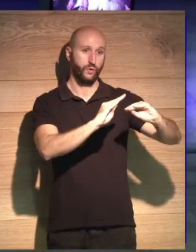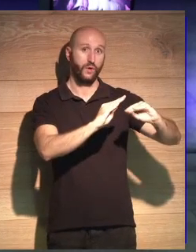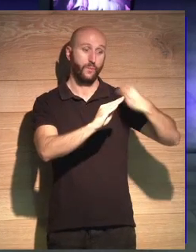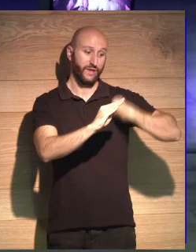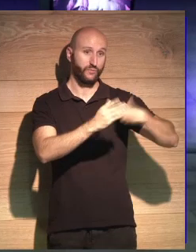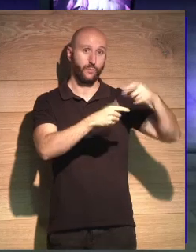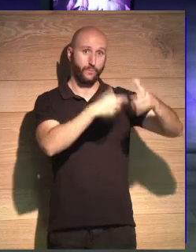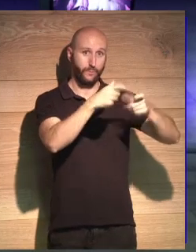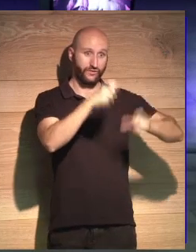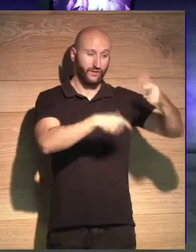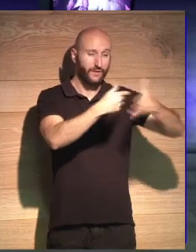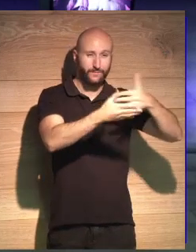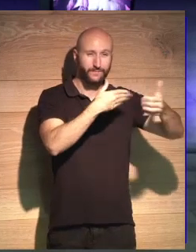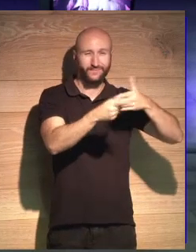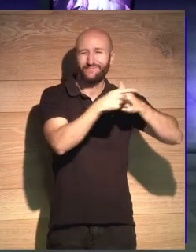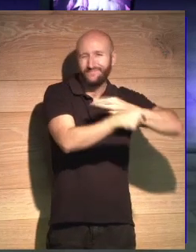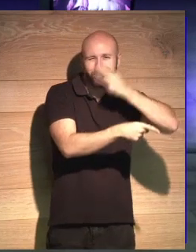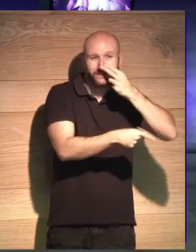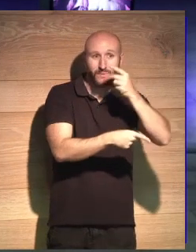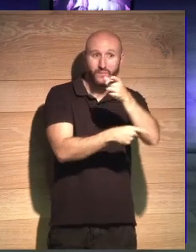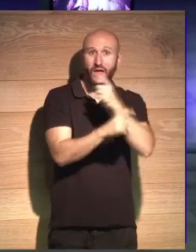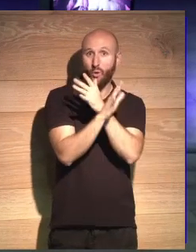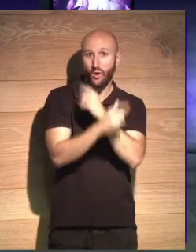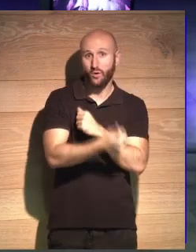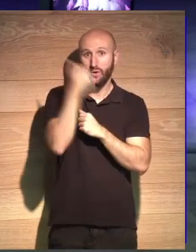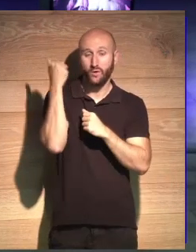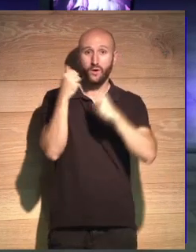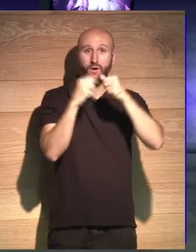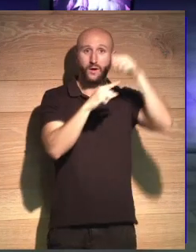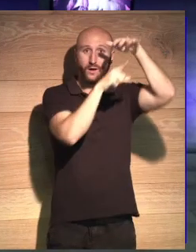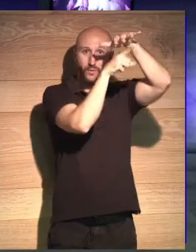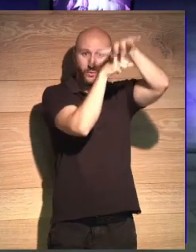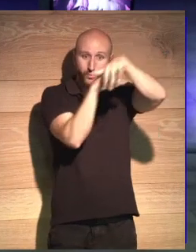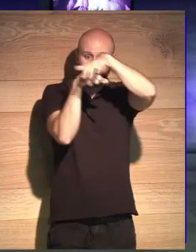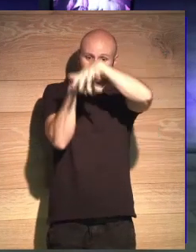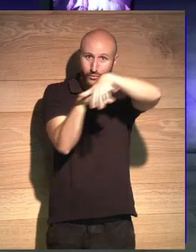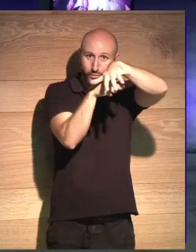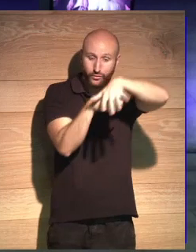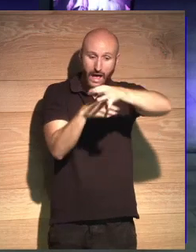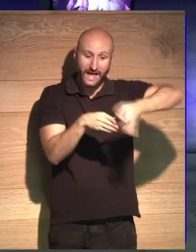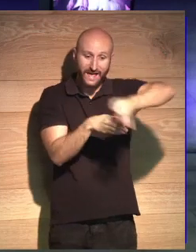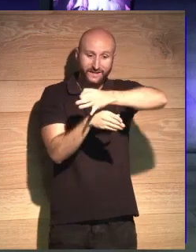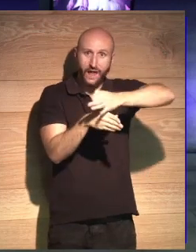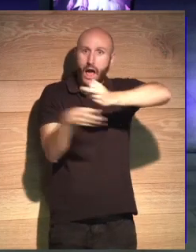or the methodologies used by the developers of the game in order to teach. But honestly, I